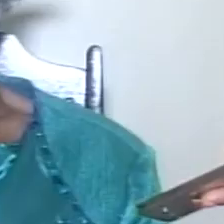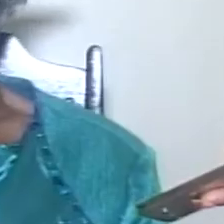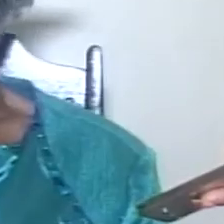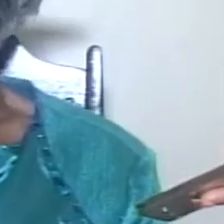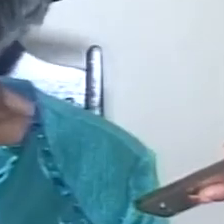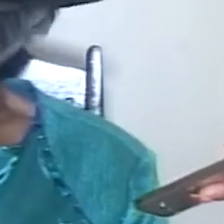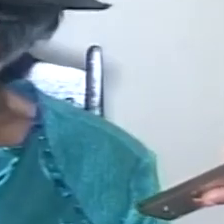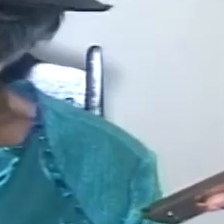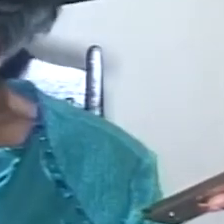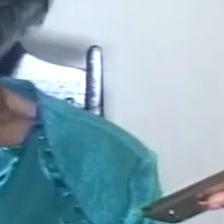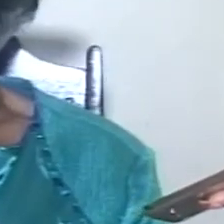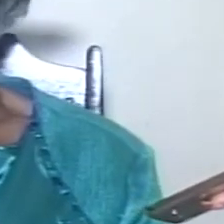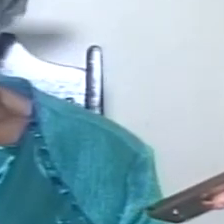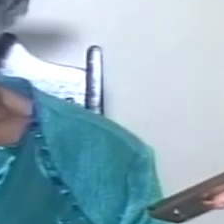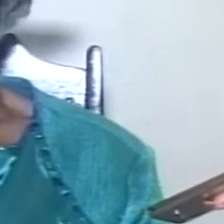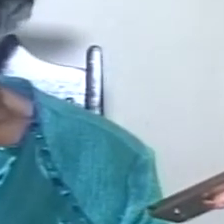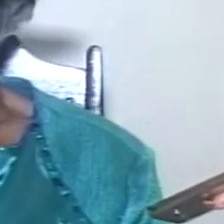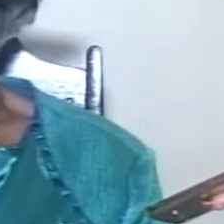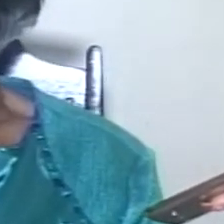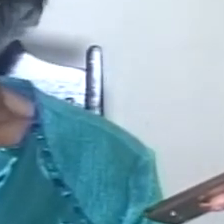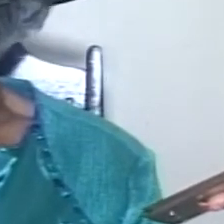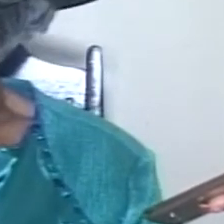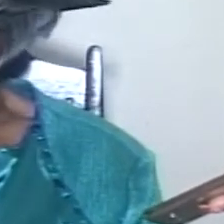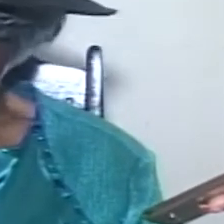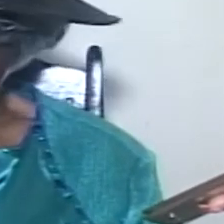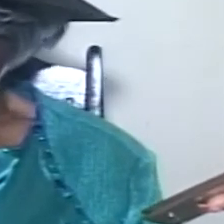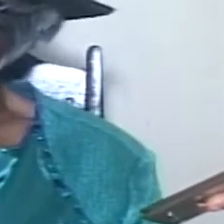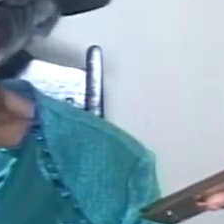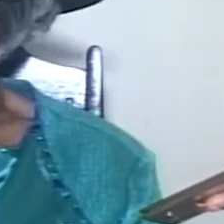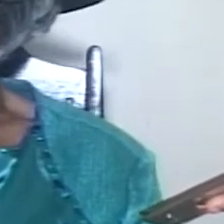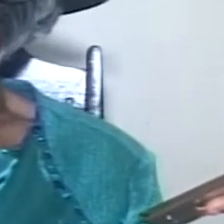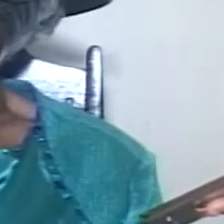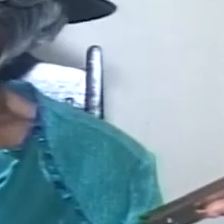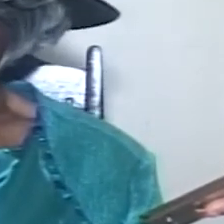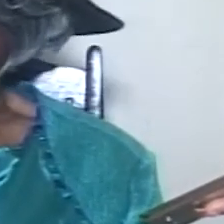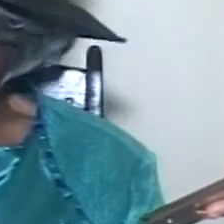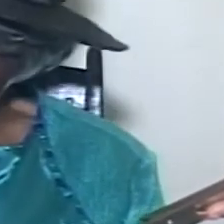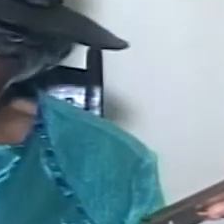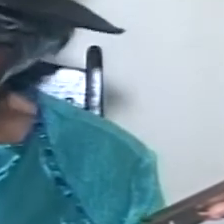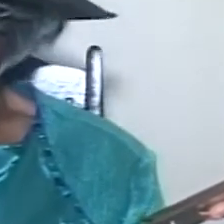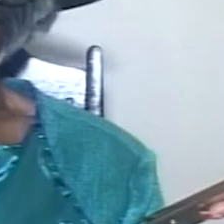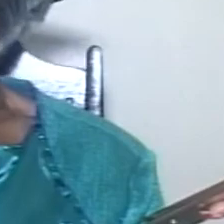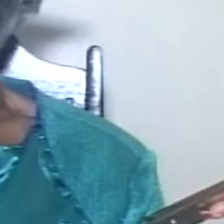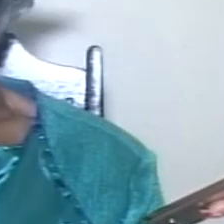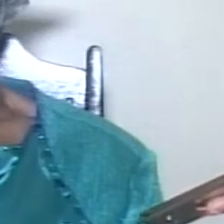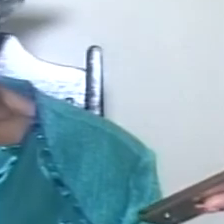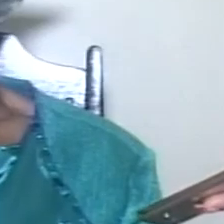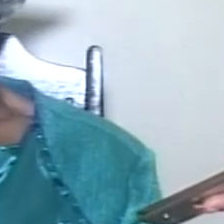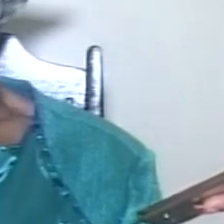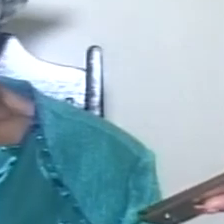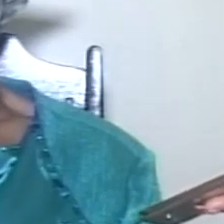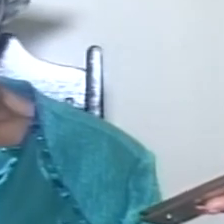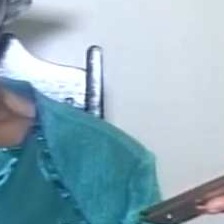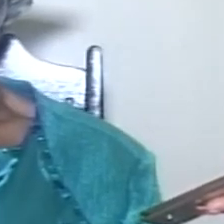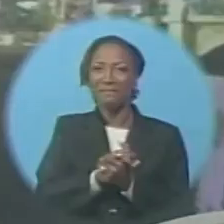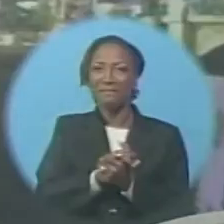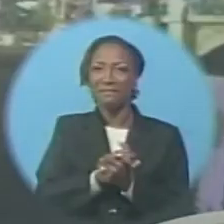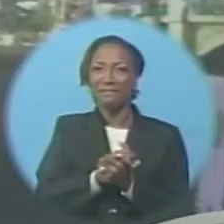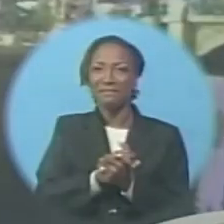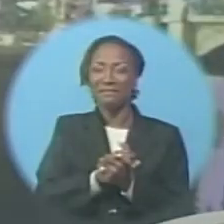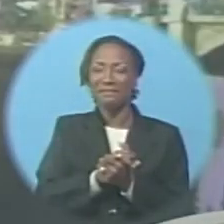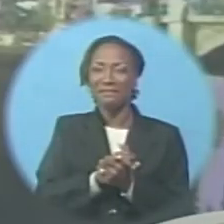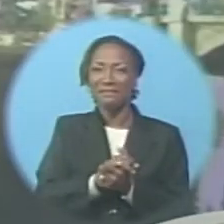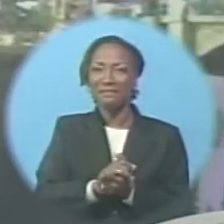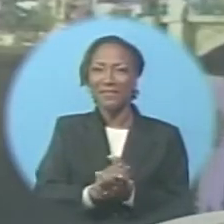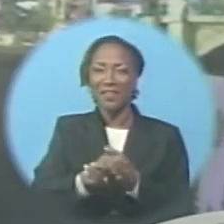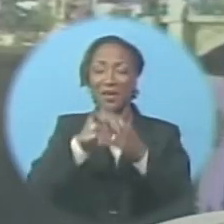I don't know if I will be able to make it another time, but if it is God will, I will go next February.